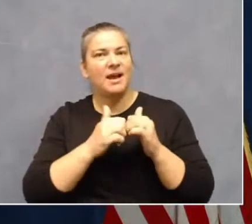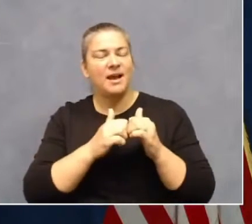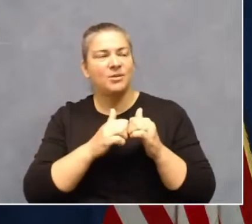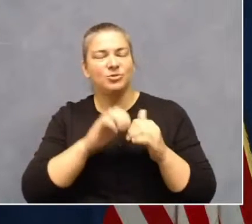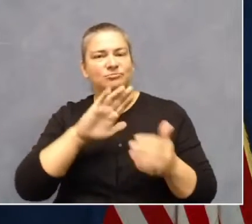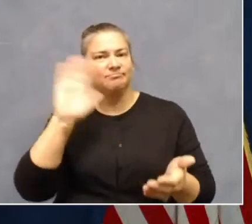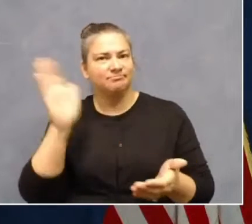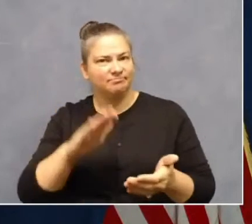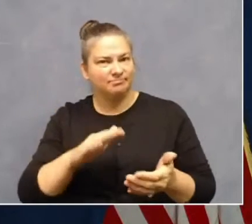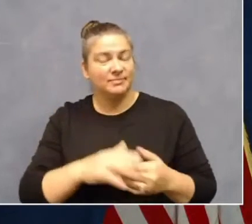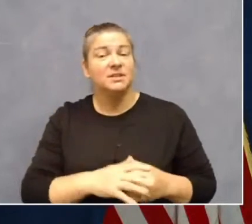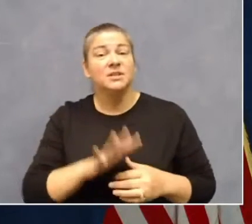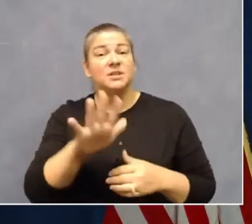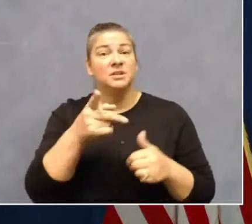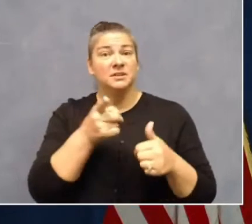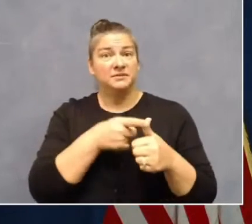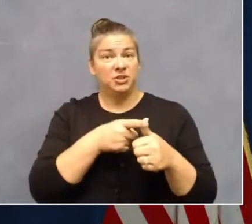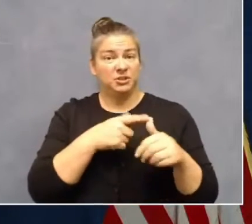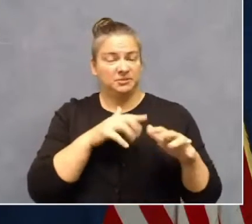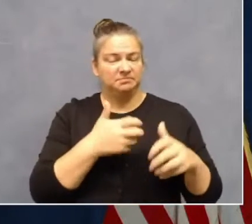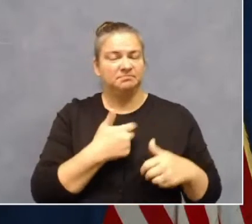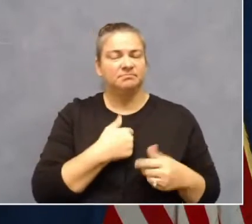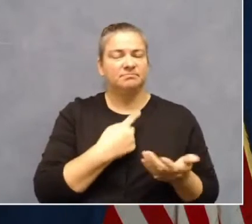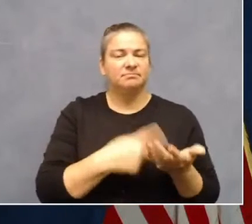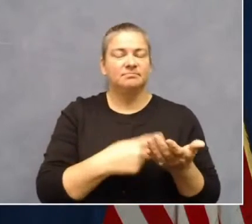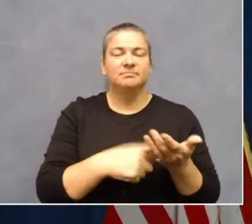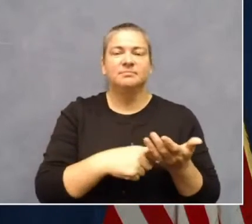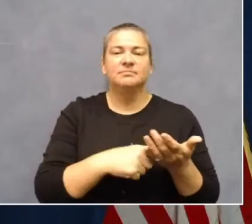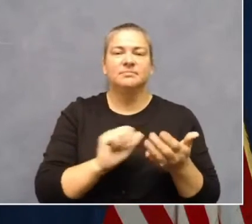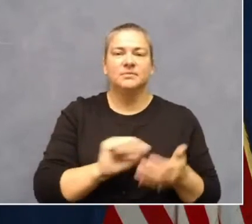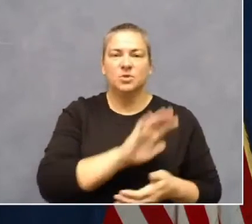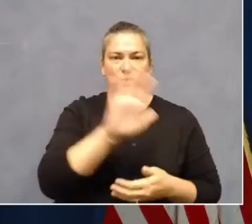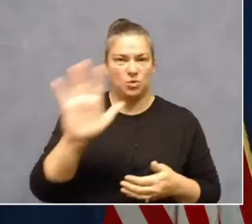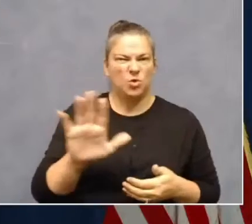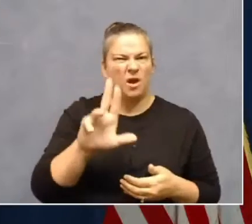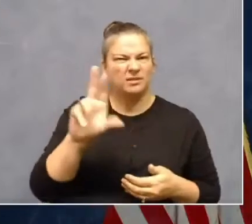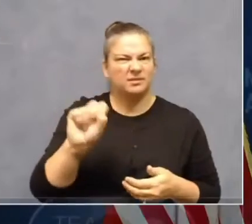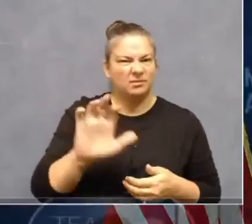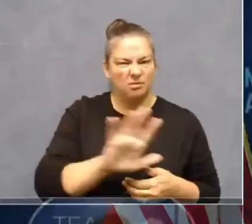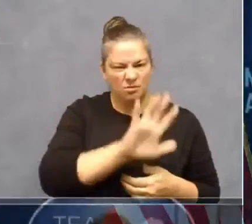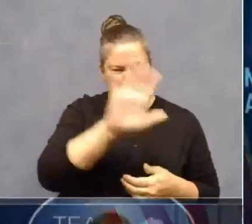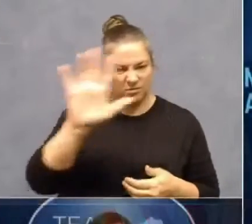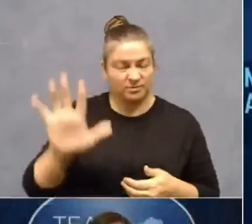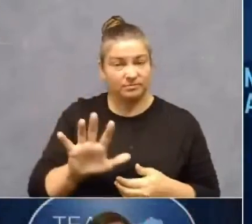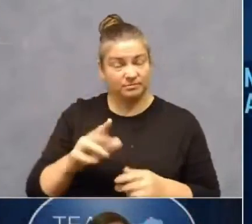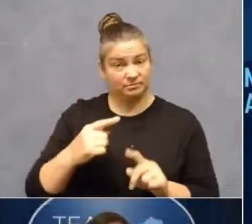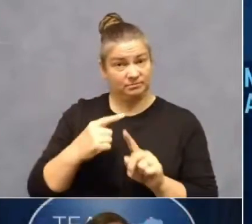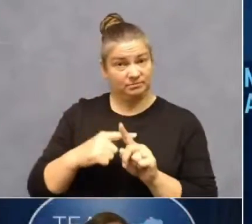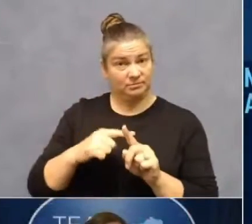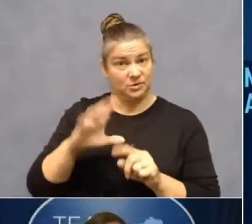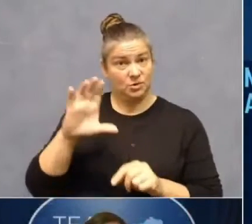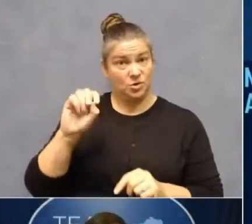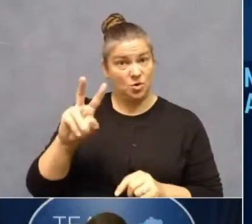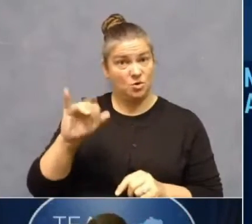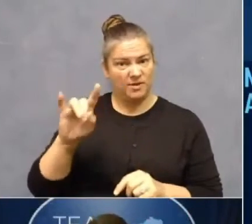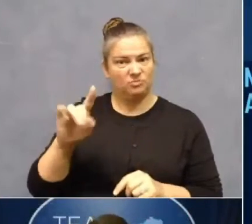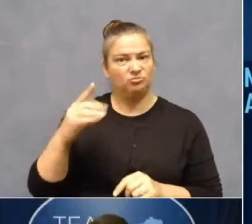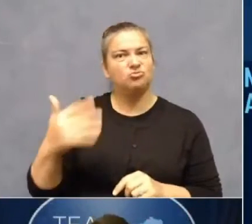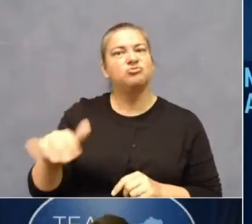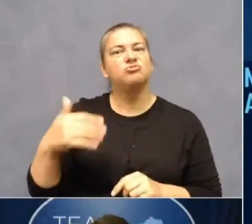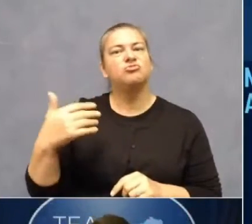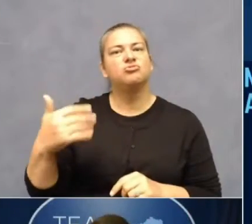country. Our COVID-19 cases are currently at an all-time